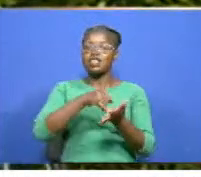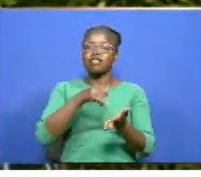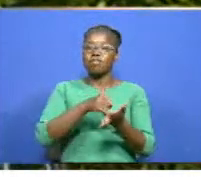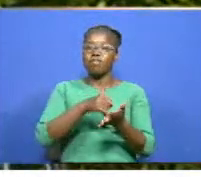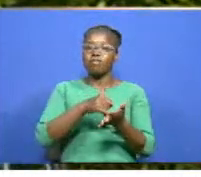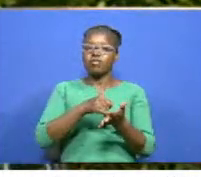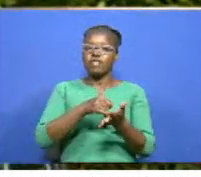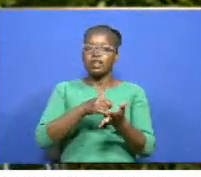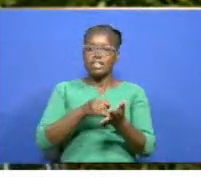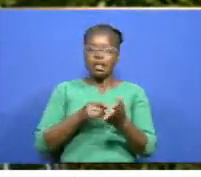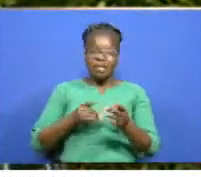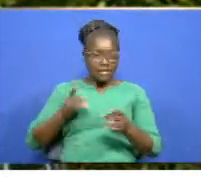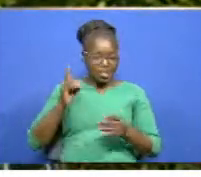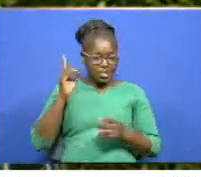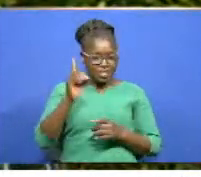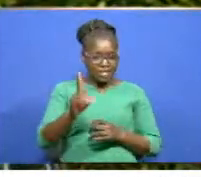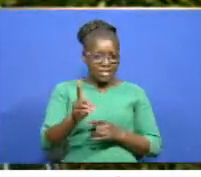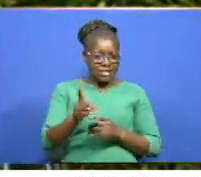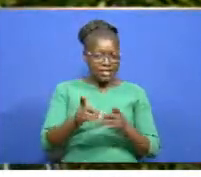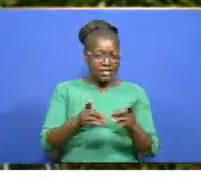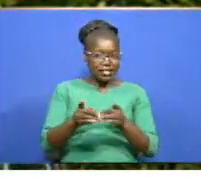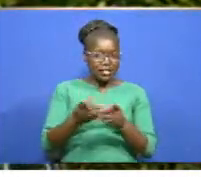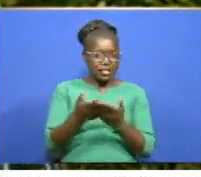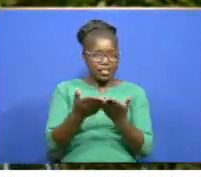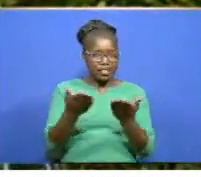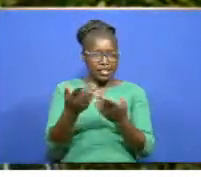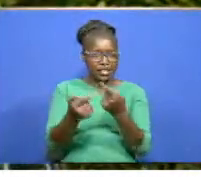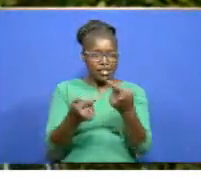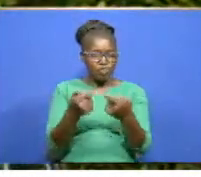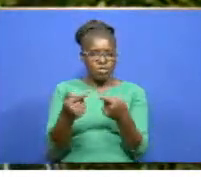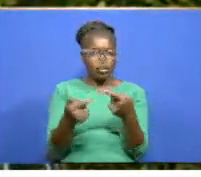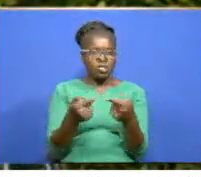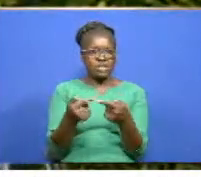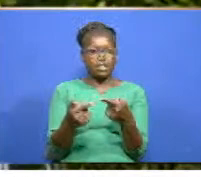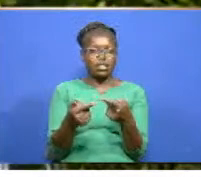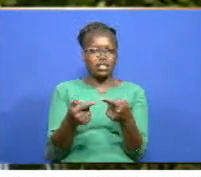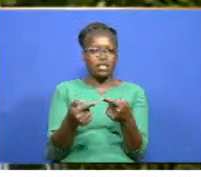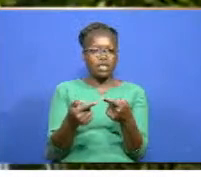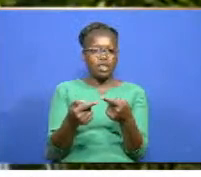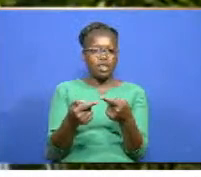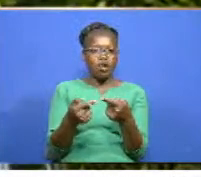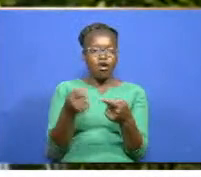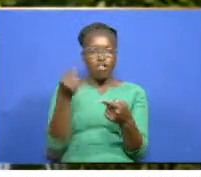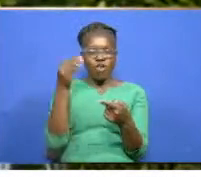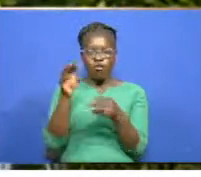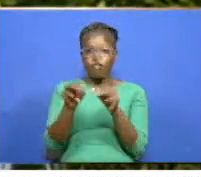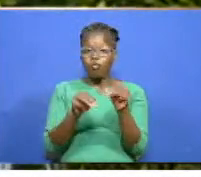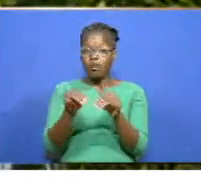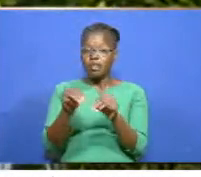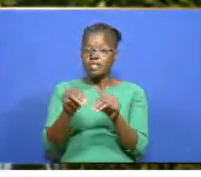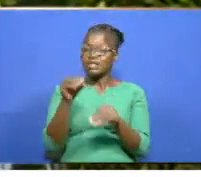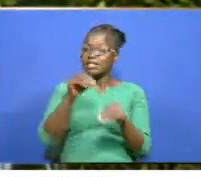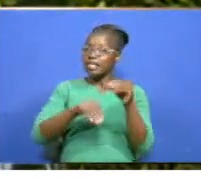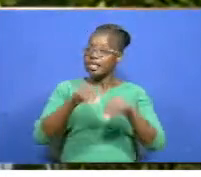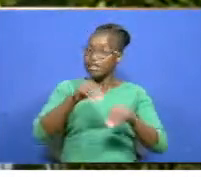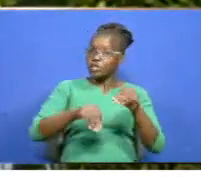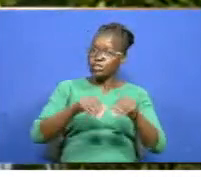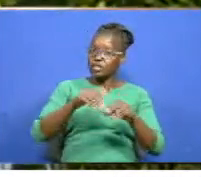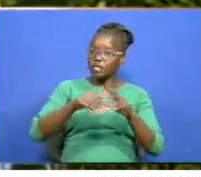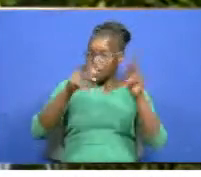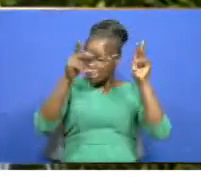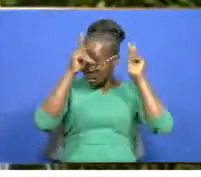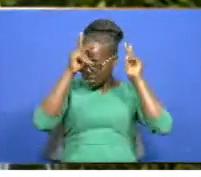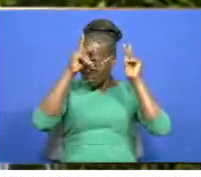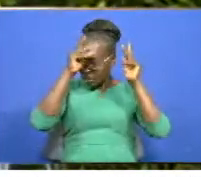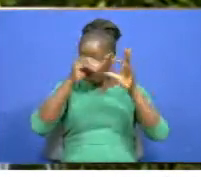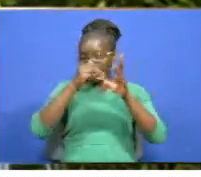directly in the process of managing the elections in Kakamega or